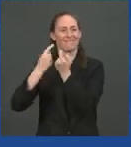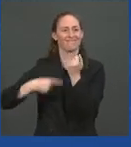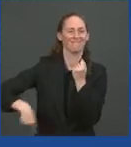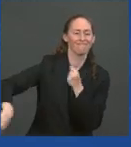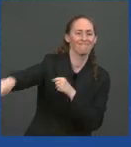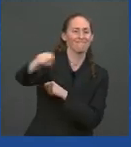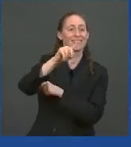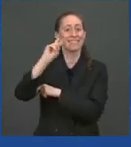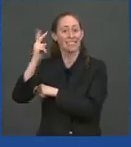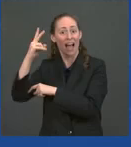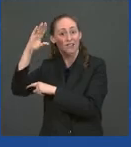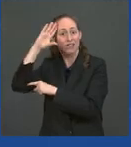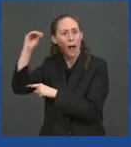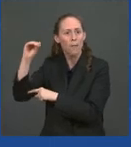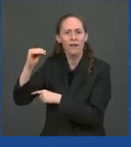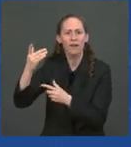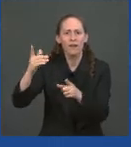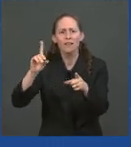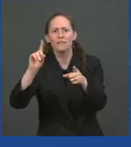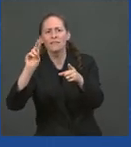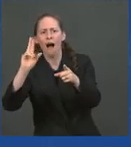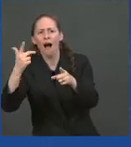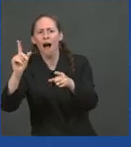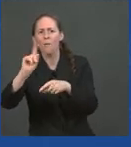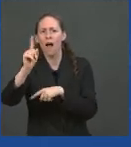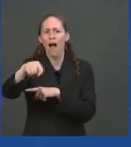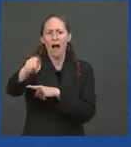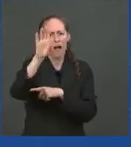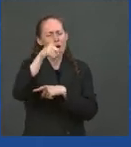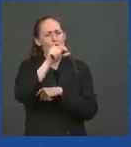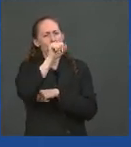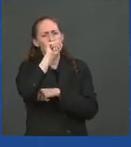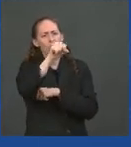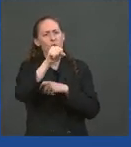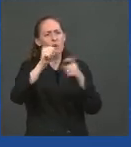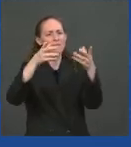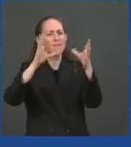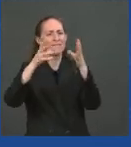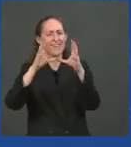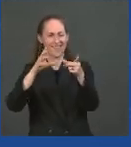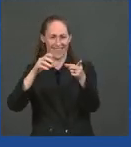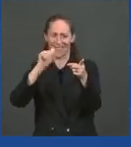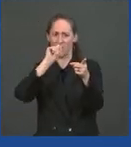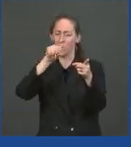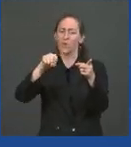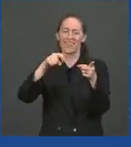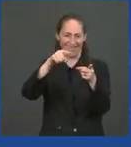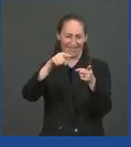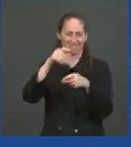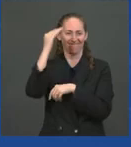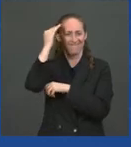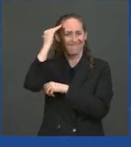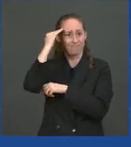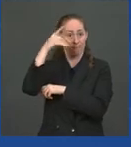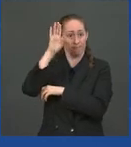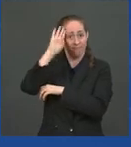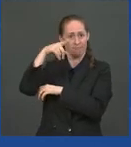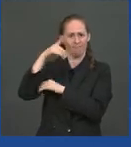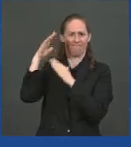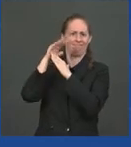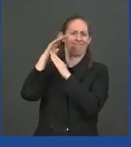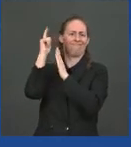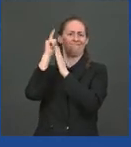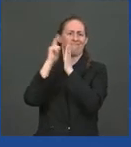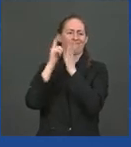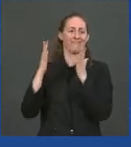Doug? There's a man who's a basketball fan. He's a second gentleman. He's a first-rate lawyer, and now he's a second gentleman. And I don't know where he has